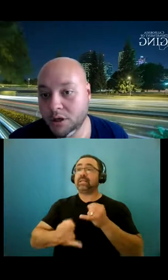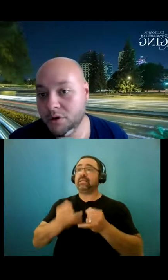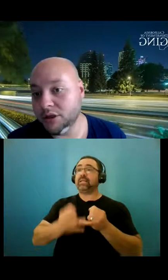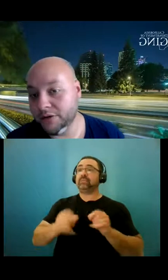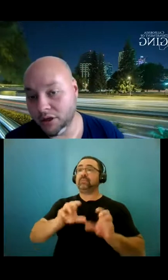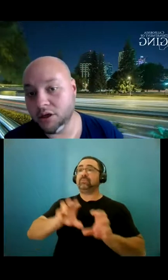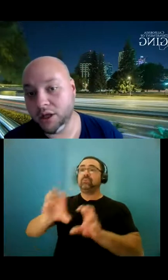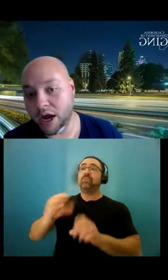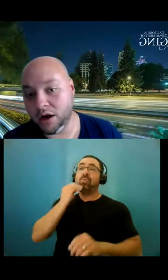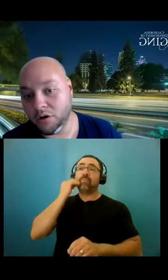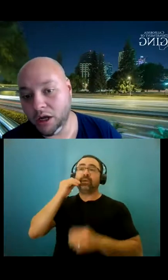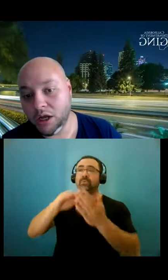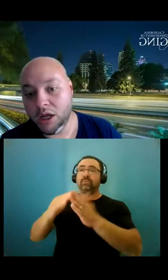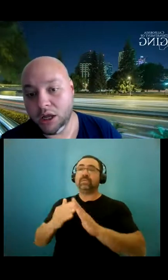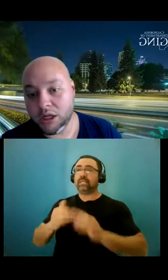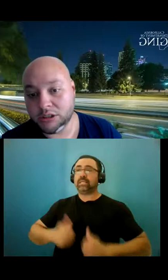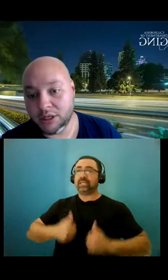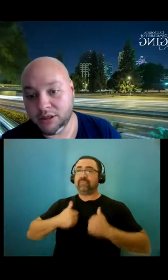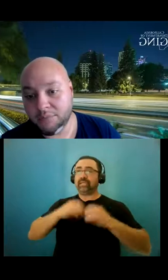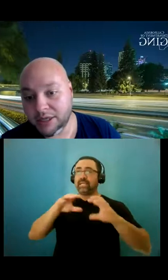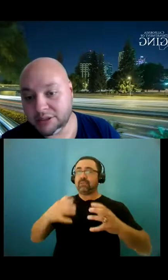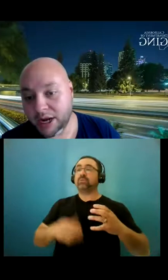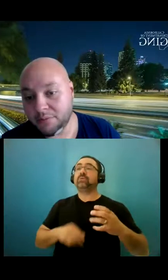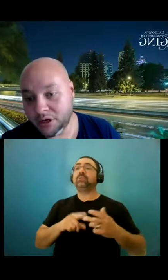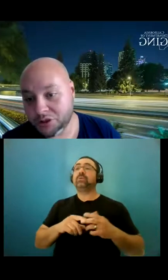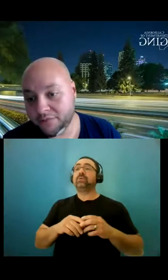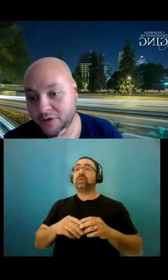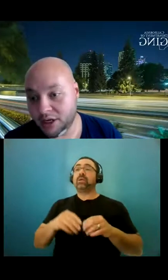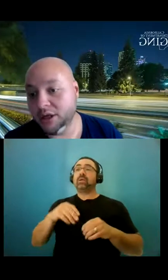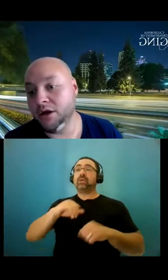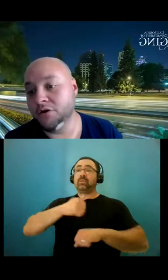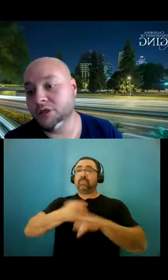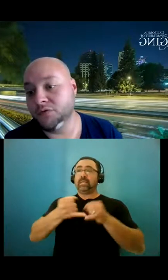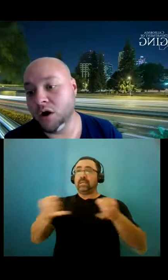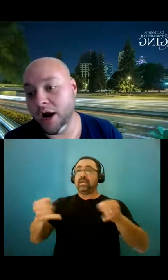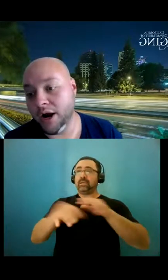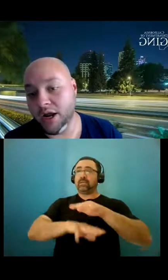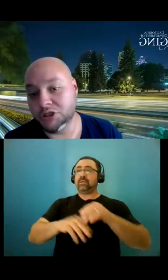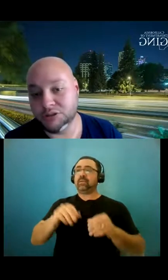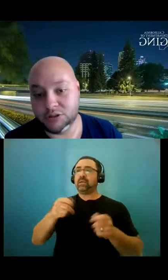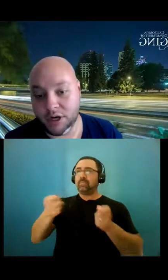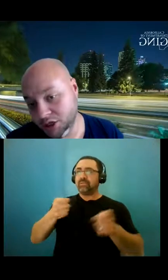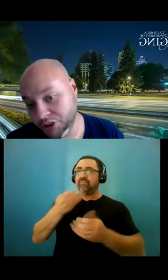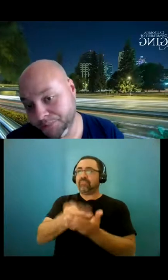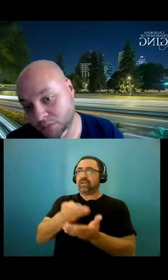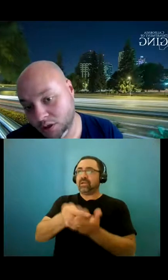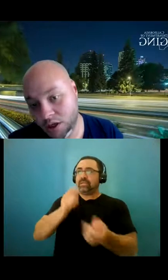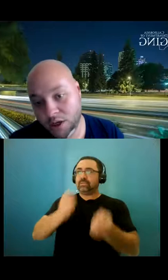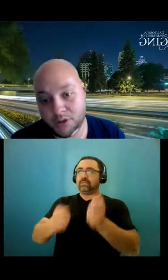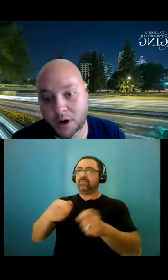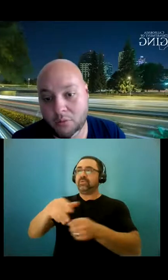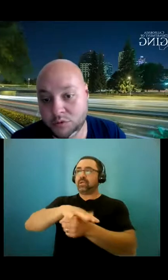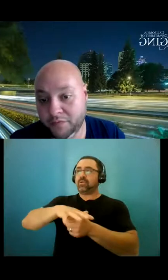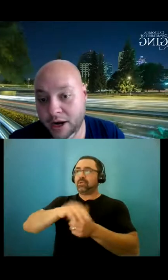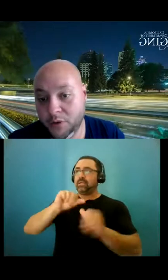home and community living category is the baseline administrative funding increase for our area agencies on aging.